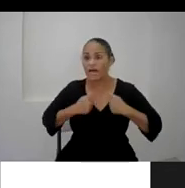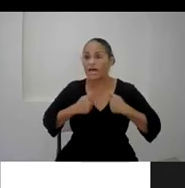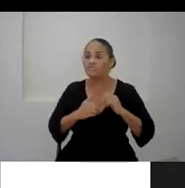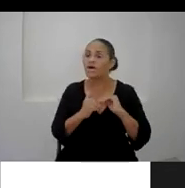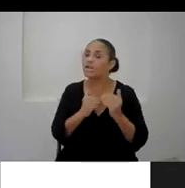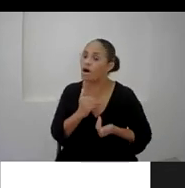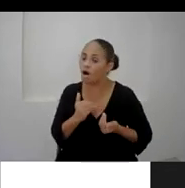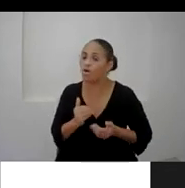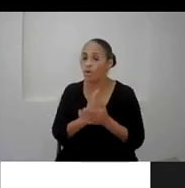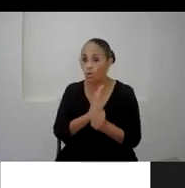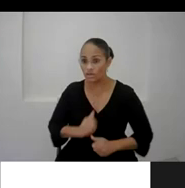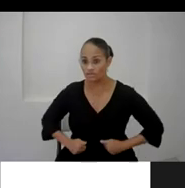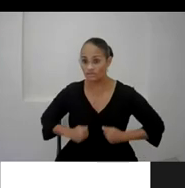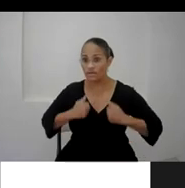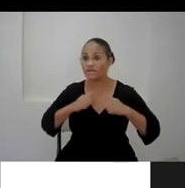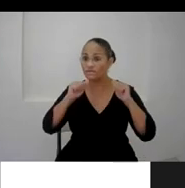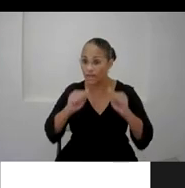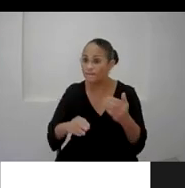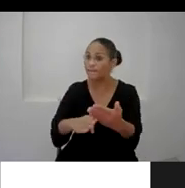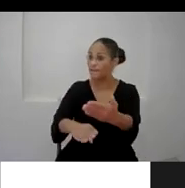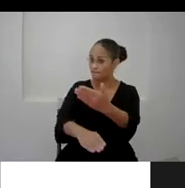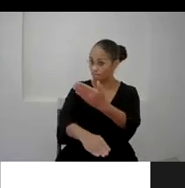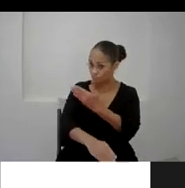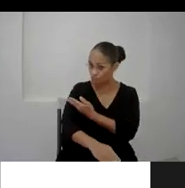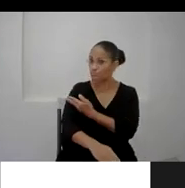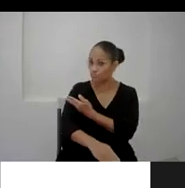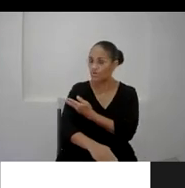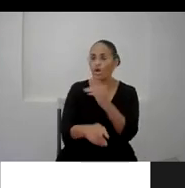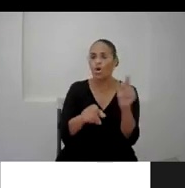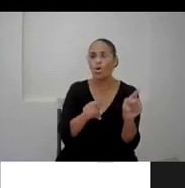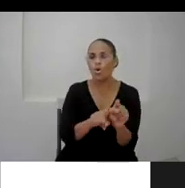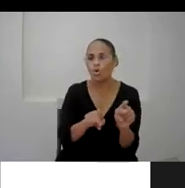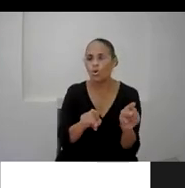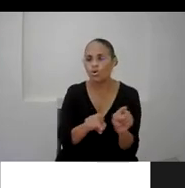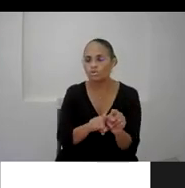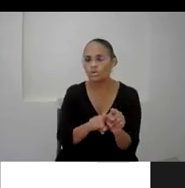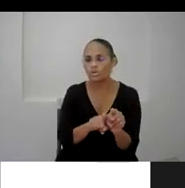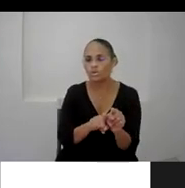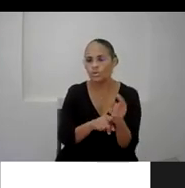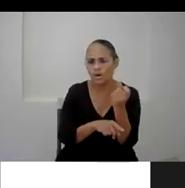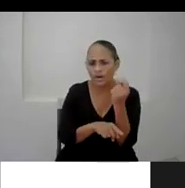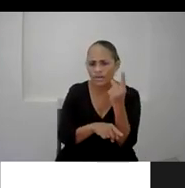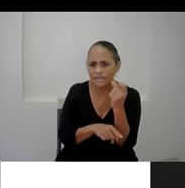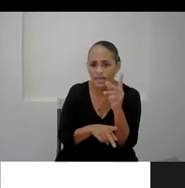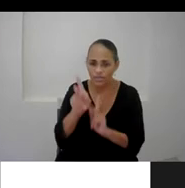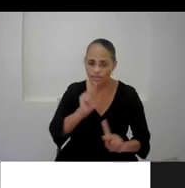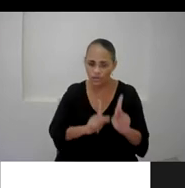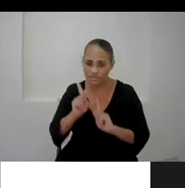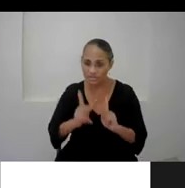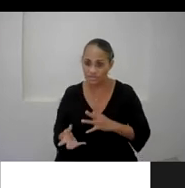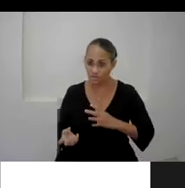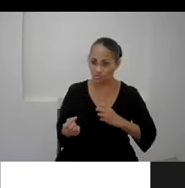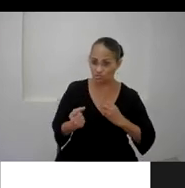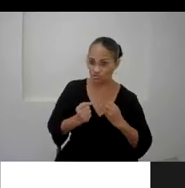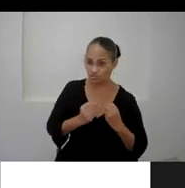life can be improved. It also explores the person's strengths, their